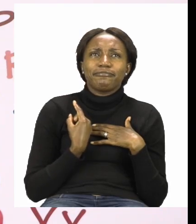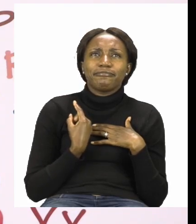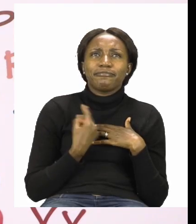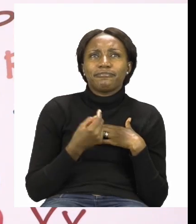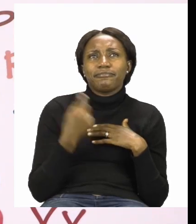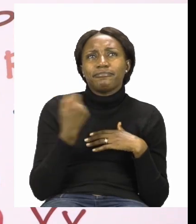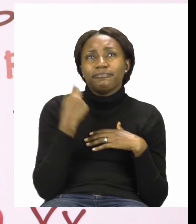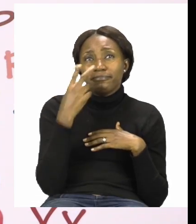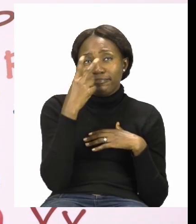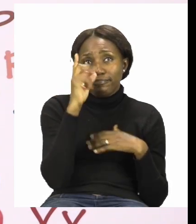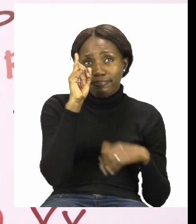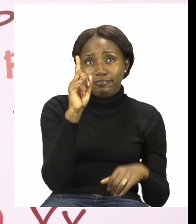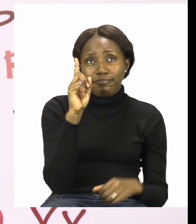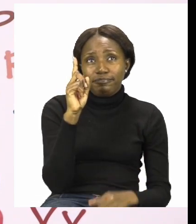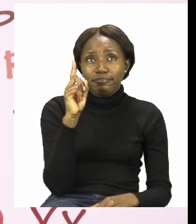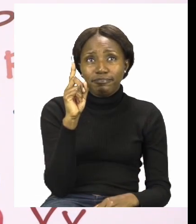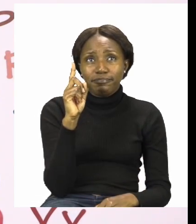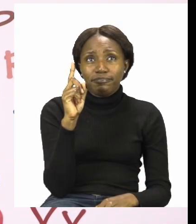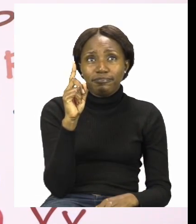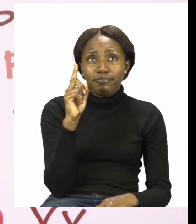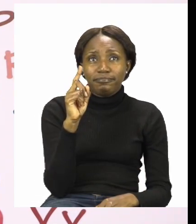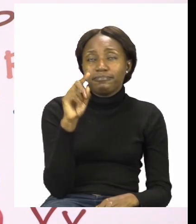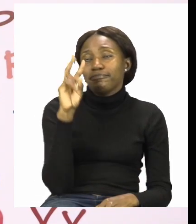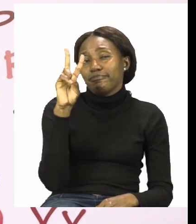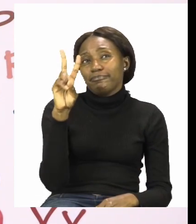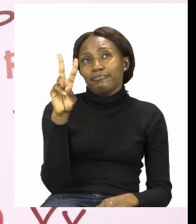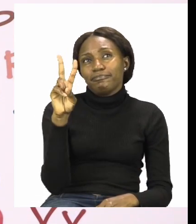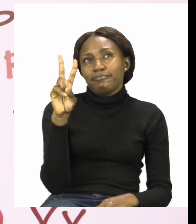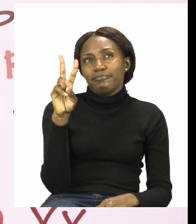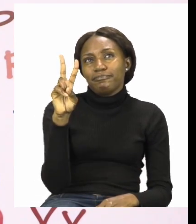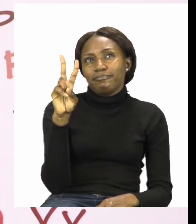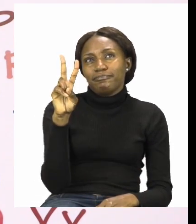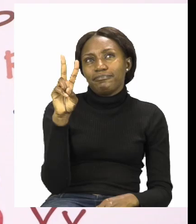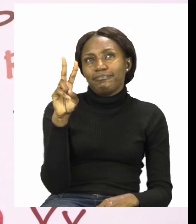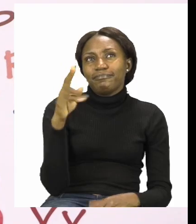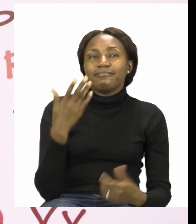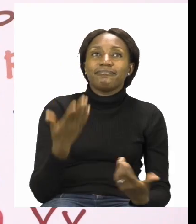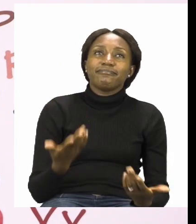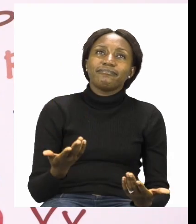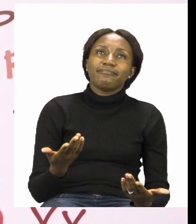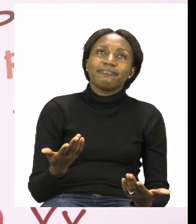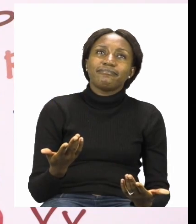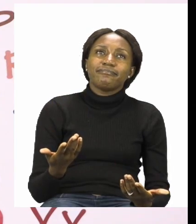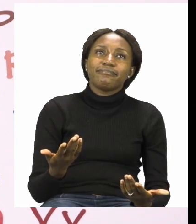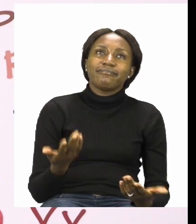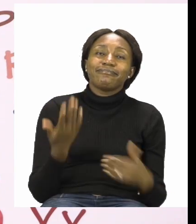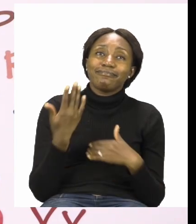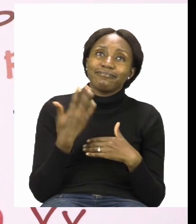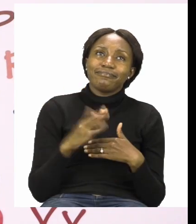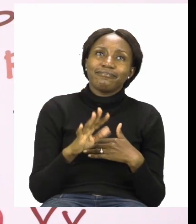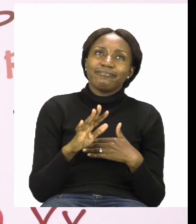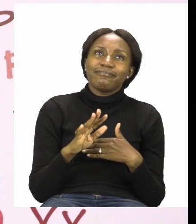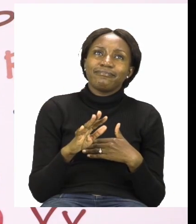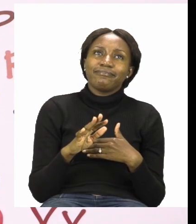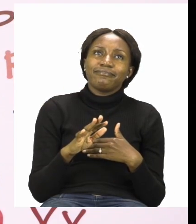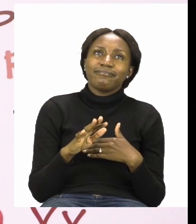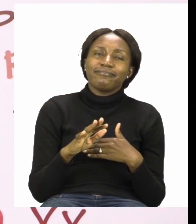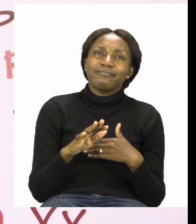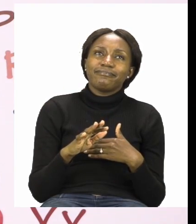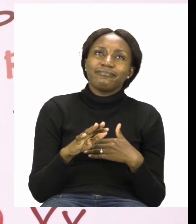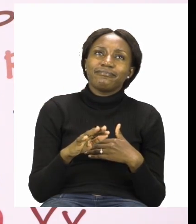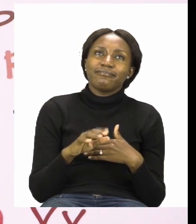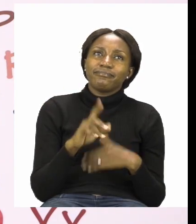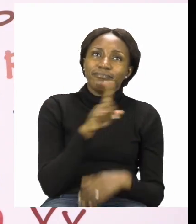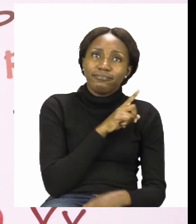for Mrs. Units. And her digit today is 2. Now we have completed the sum. It now